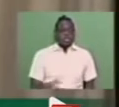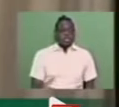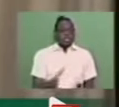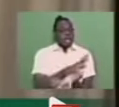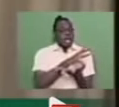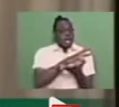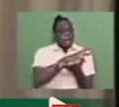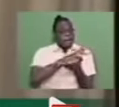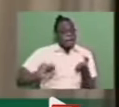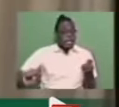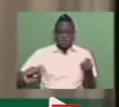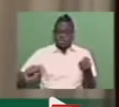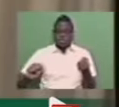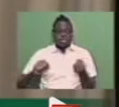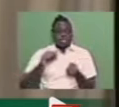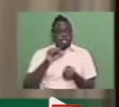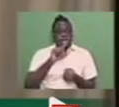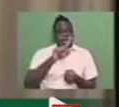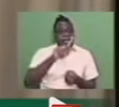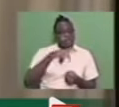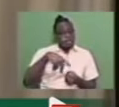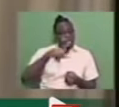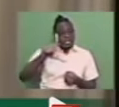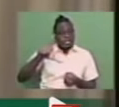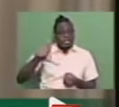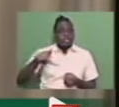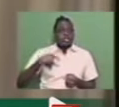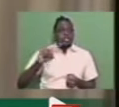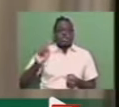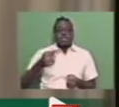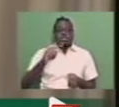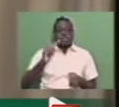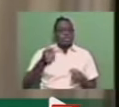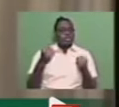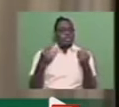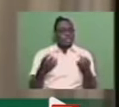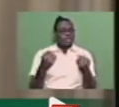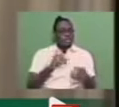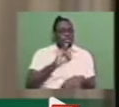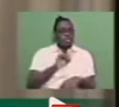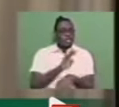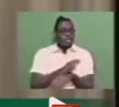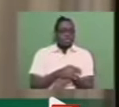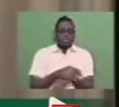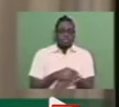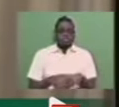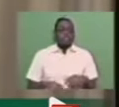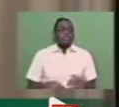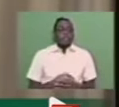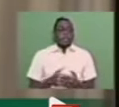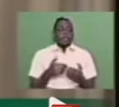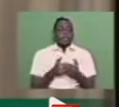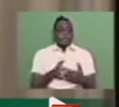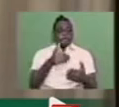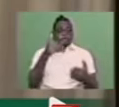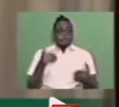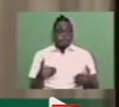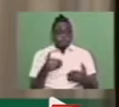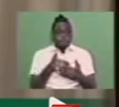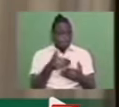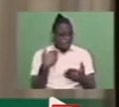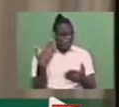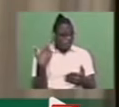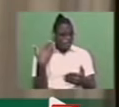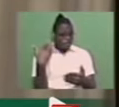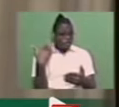and Petrotrin were destroyed by the same government in just 5 years before COVID. Before COVID. Still on the